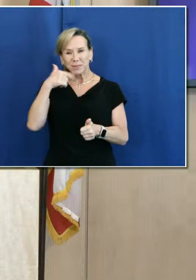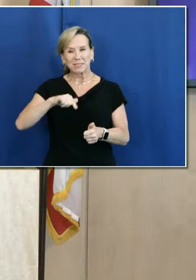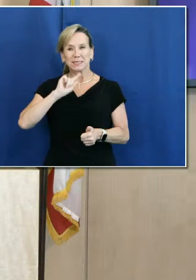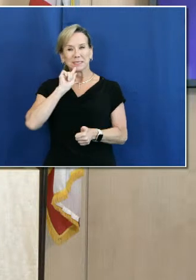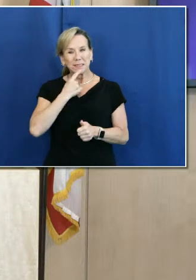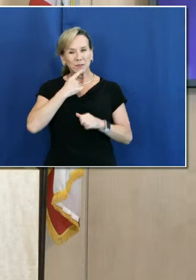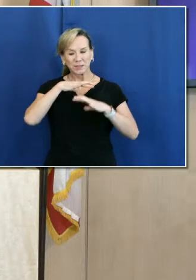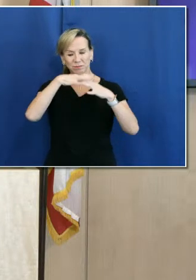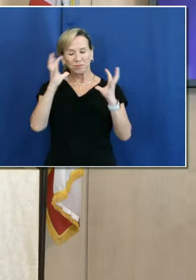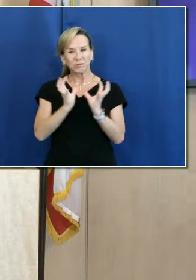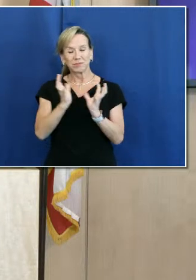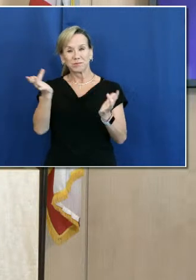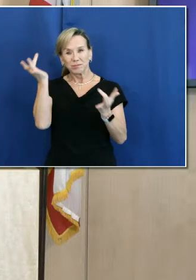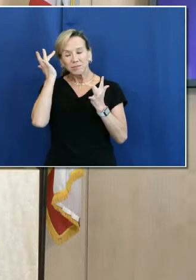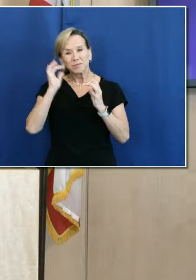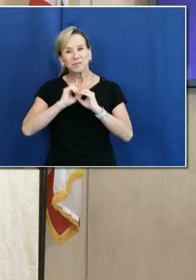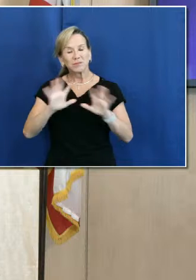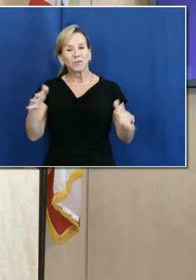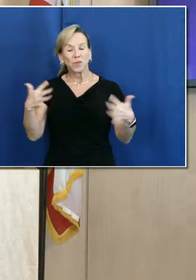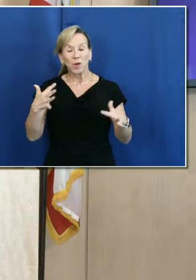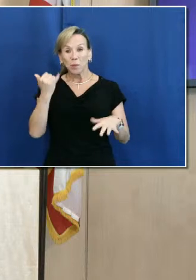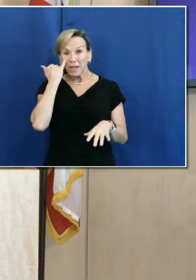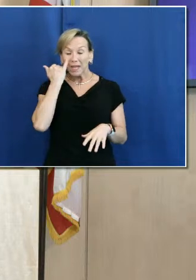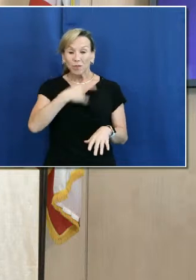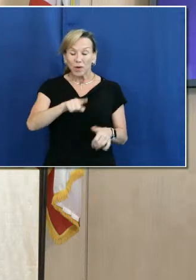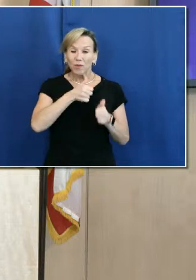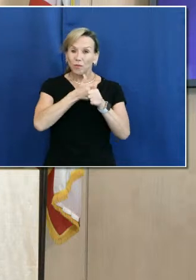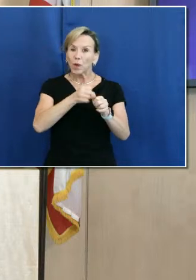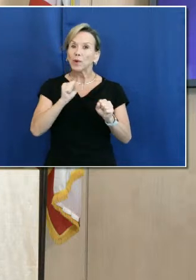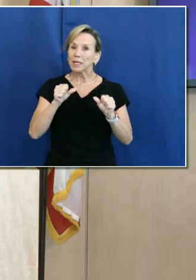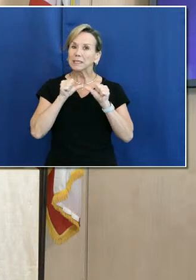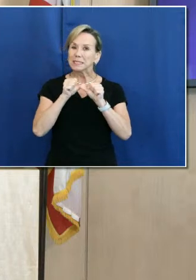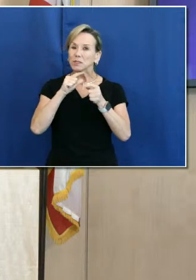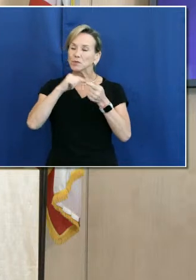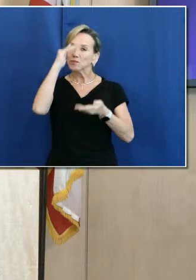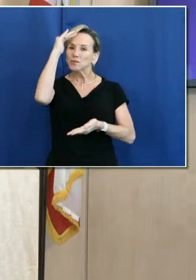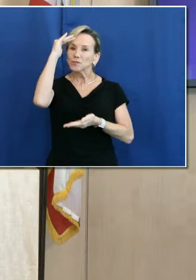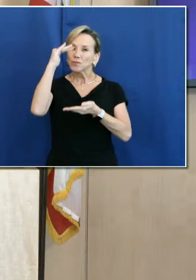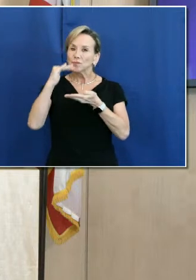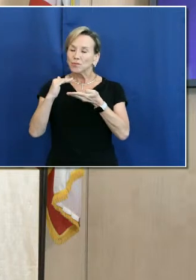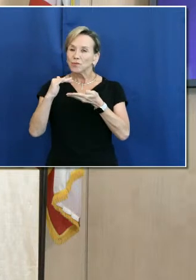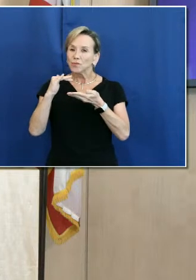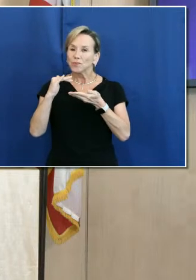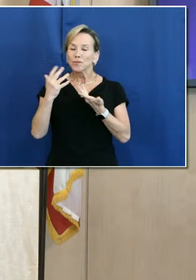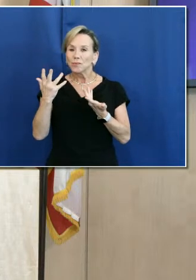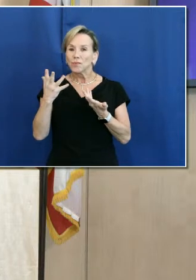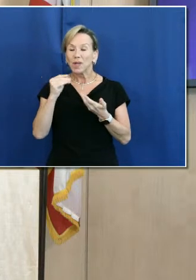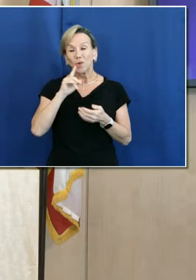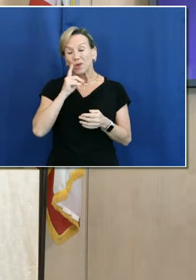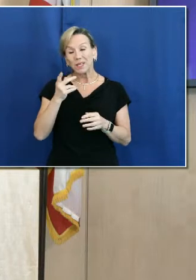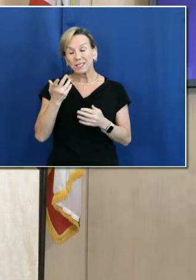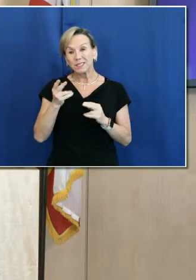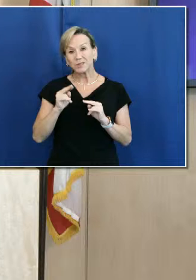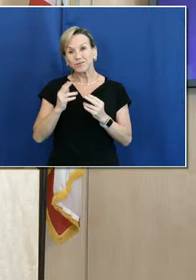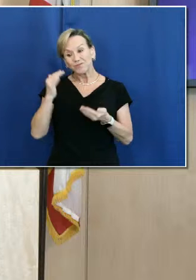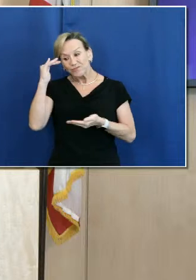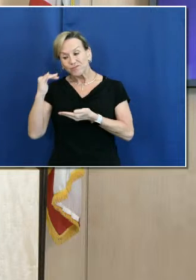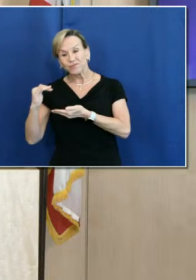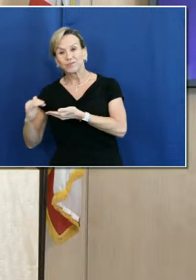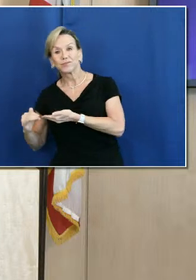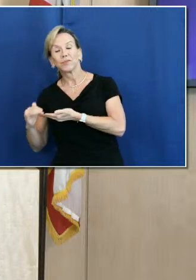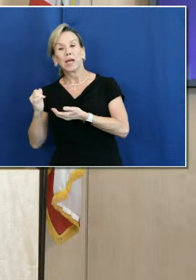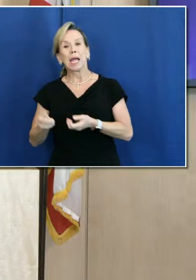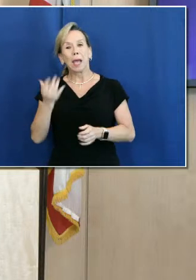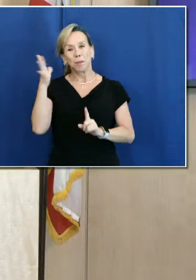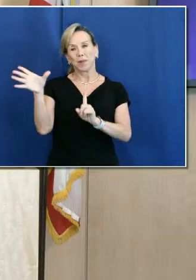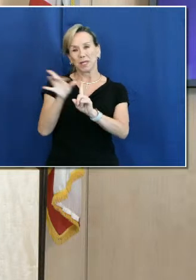really continue to flatten the curve and to basically decrease the number of cases